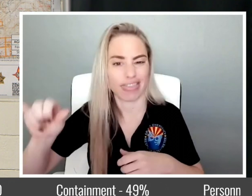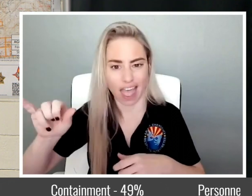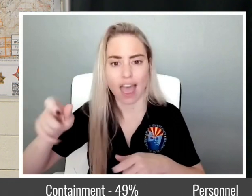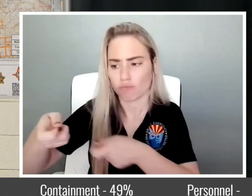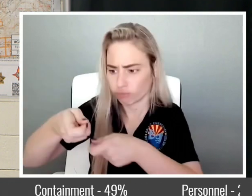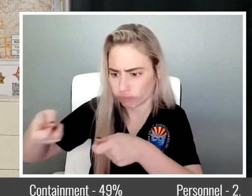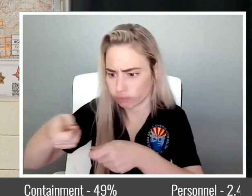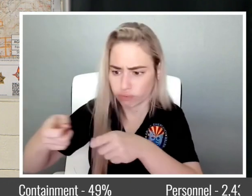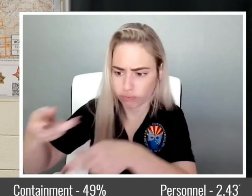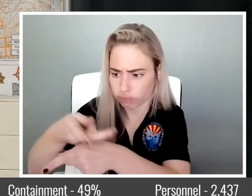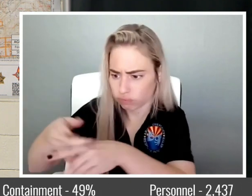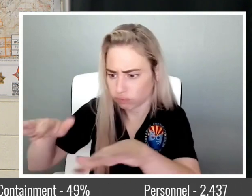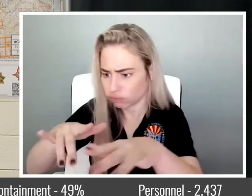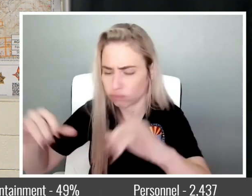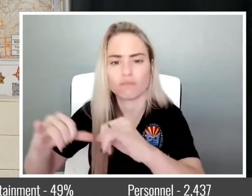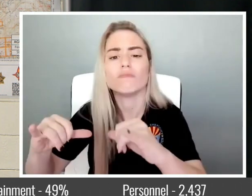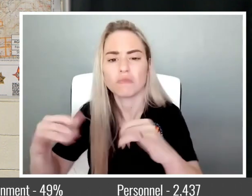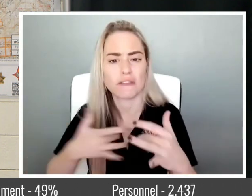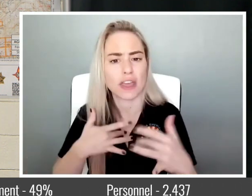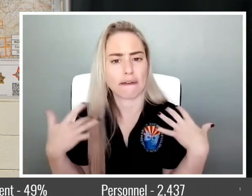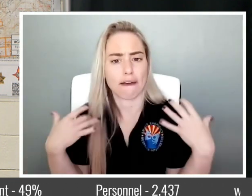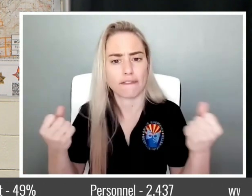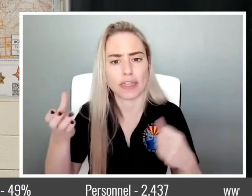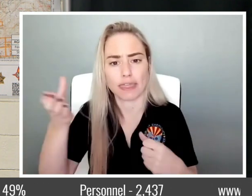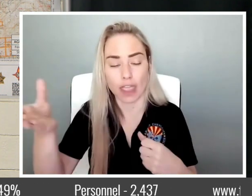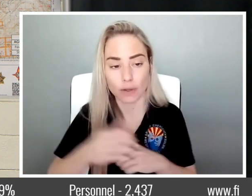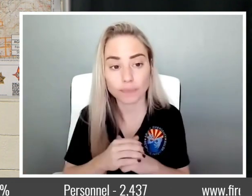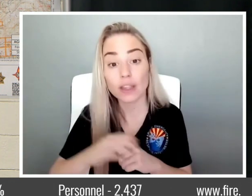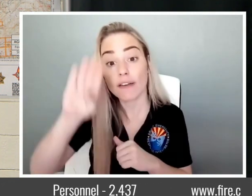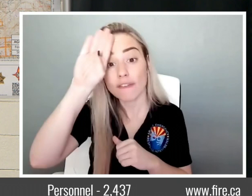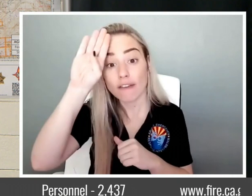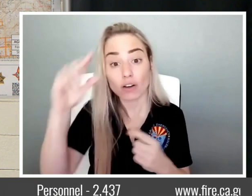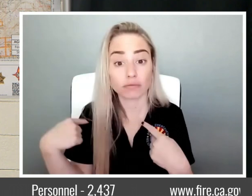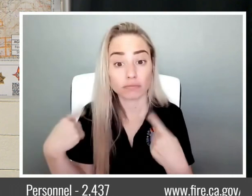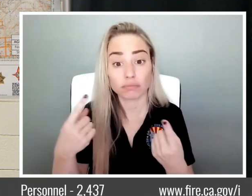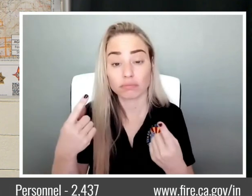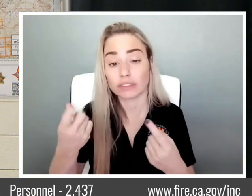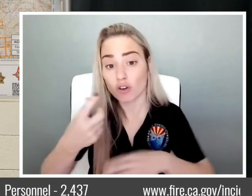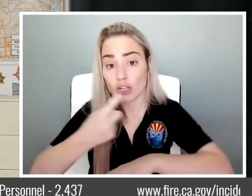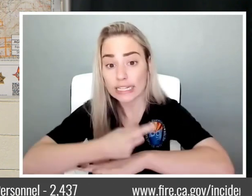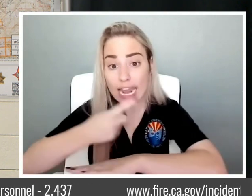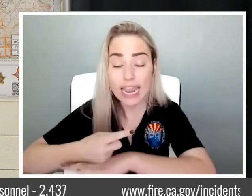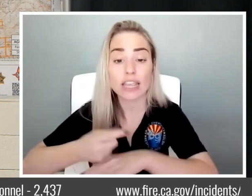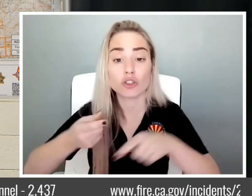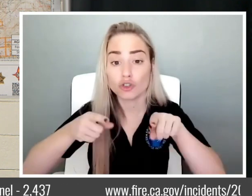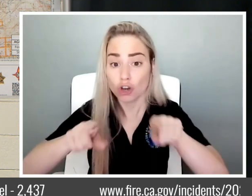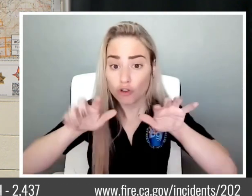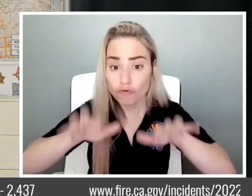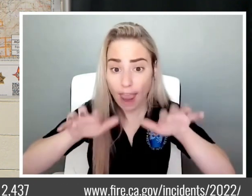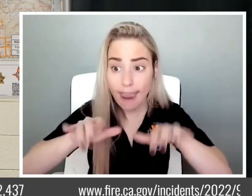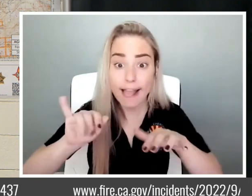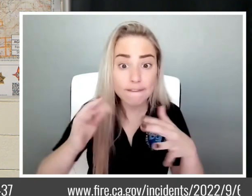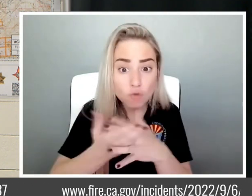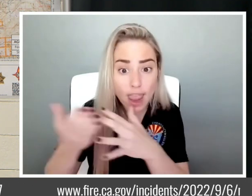the containment there at this point. And we've had crews for several days in between the rain and whatever breaks we could get, working the line